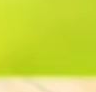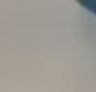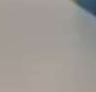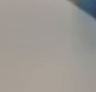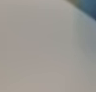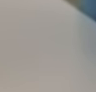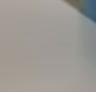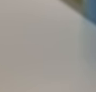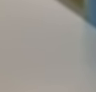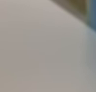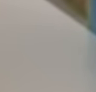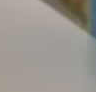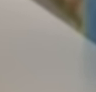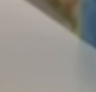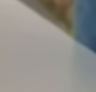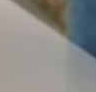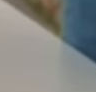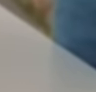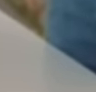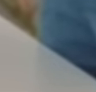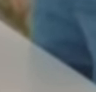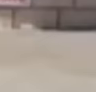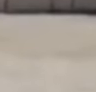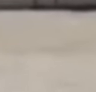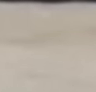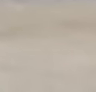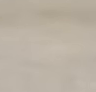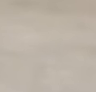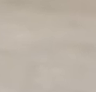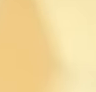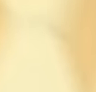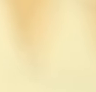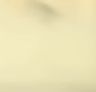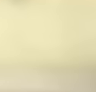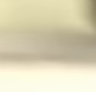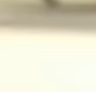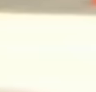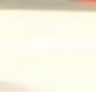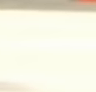each. Donate your change to help feed the Maine Society animals at Super Value and